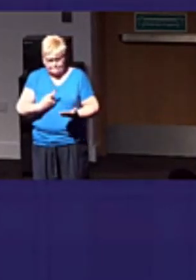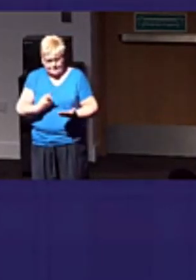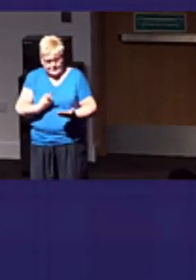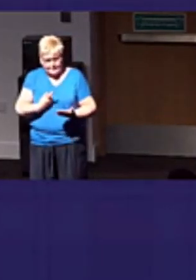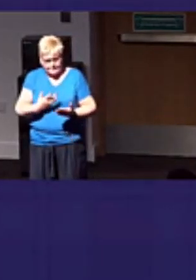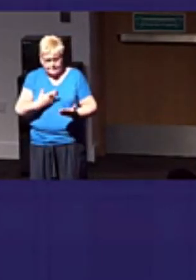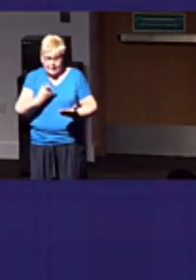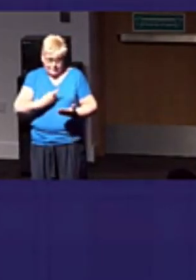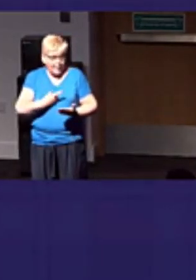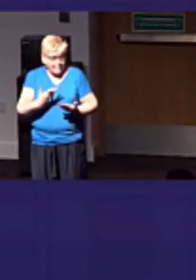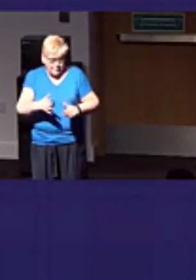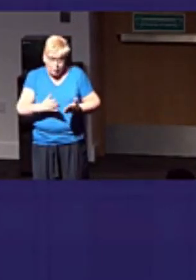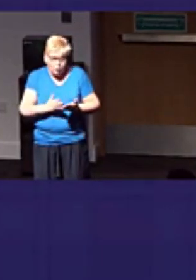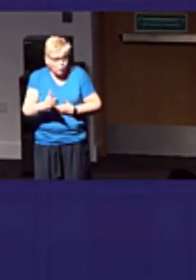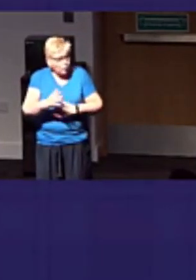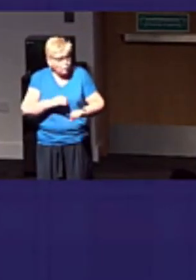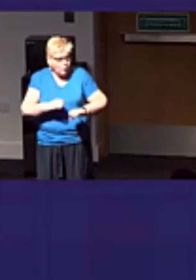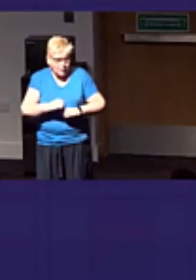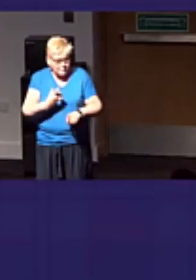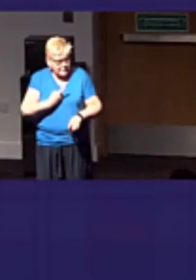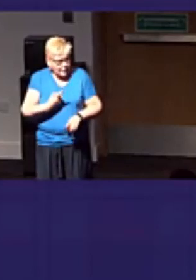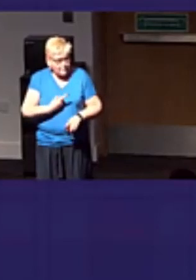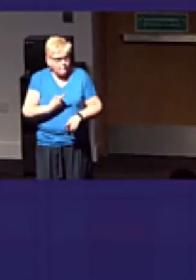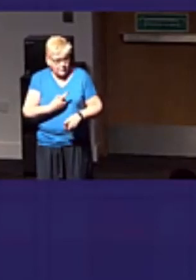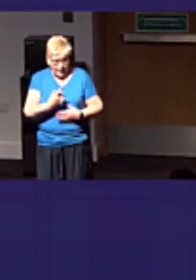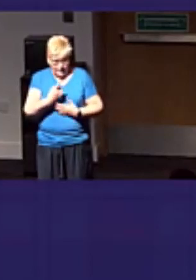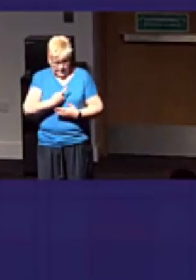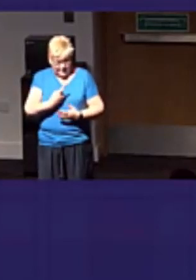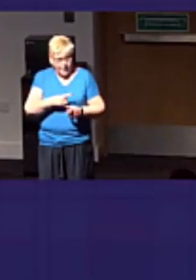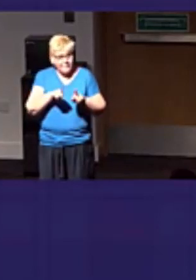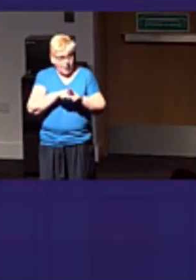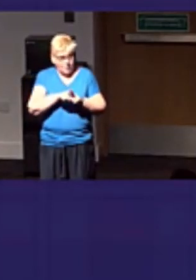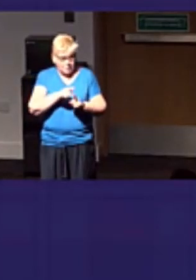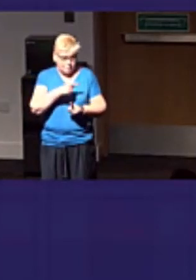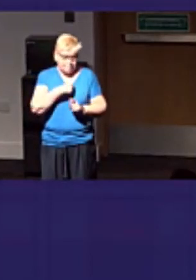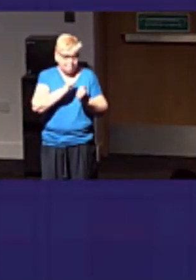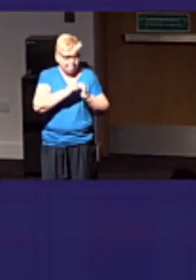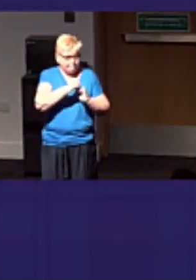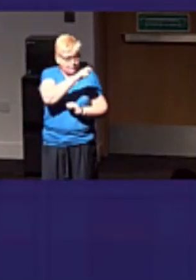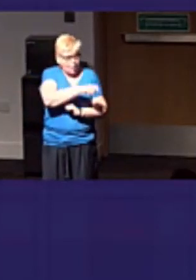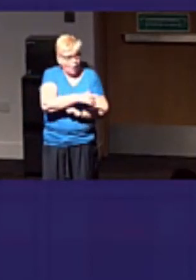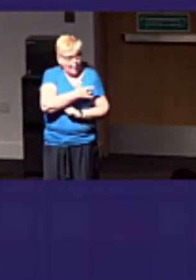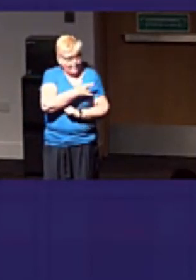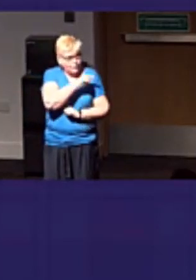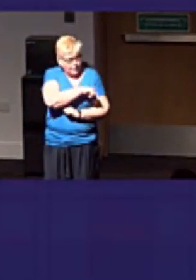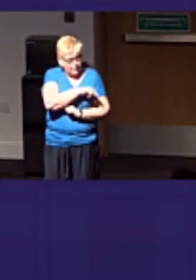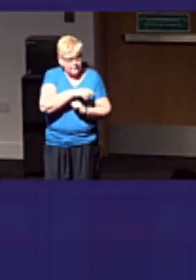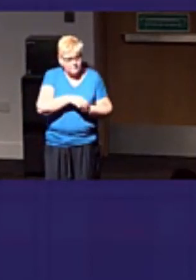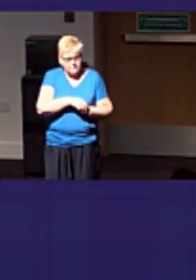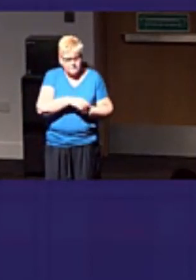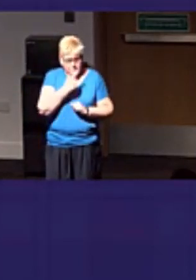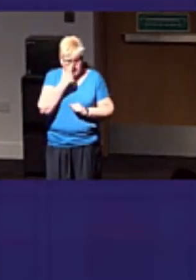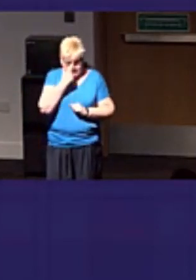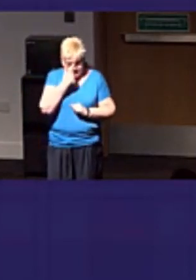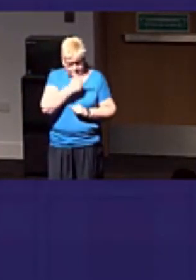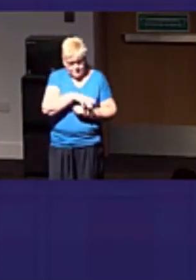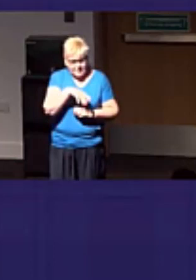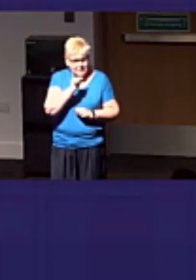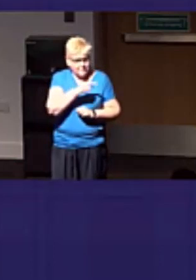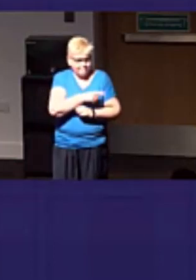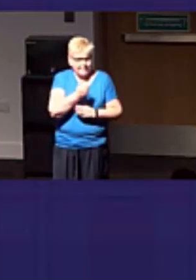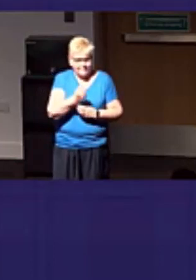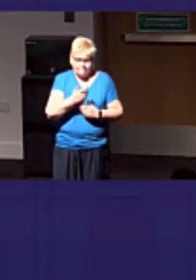struggled with, dealt with myself, both for myself as well as the person I live with. The person I live with struggles from deep, lifelong